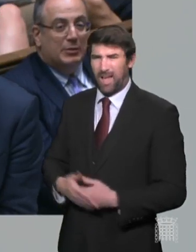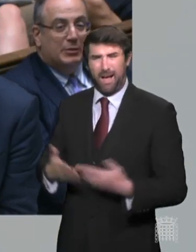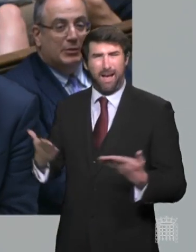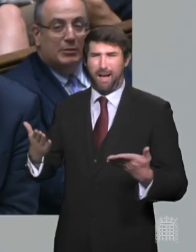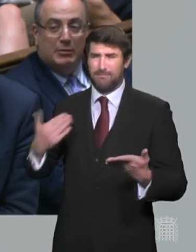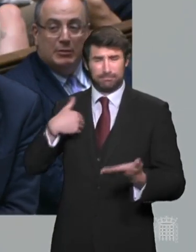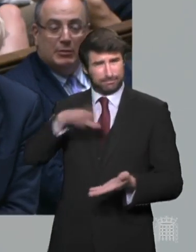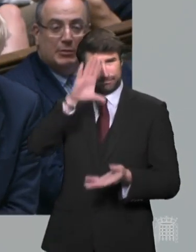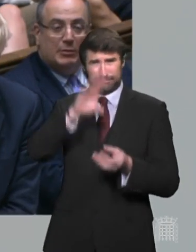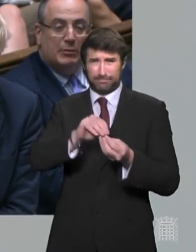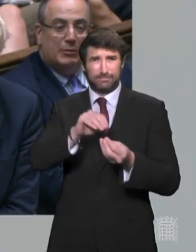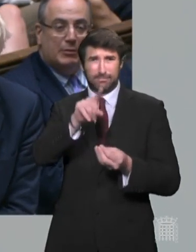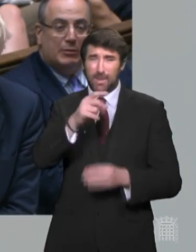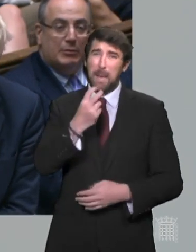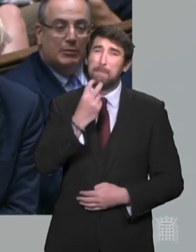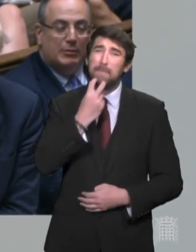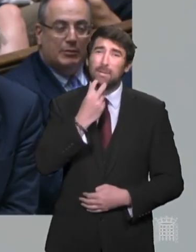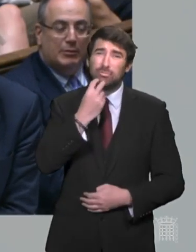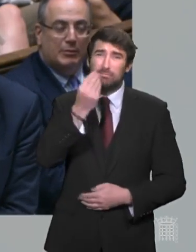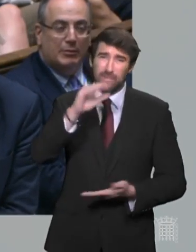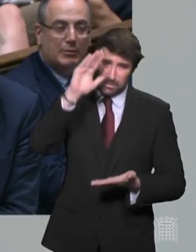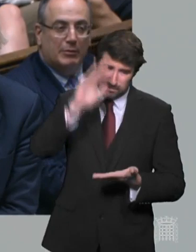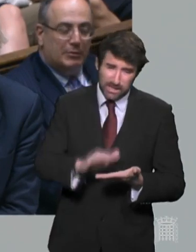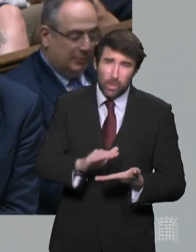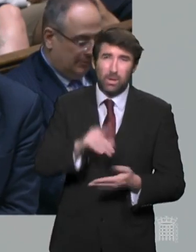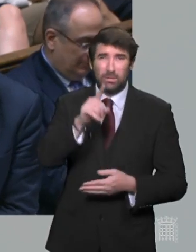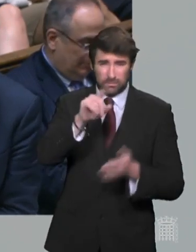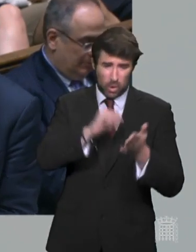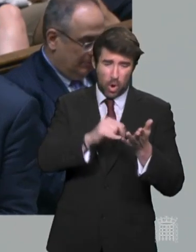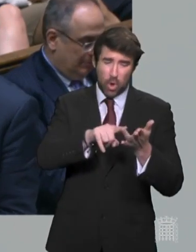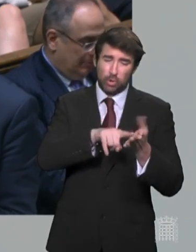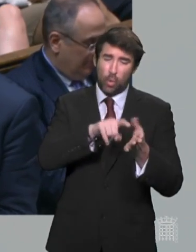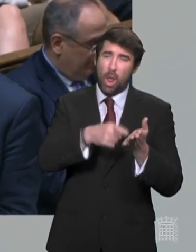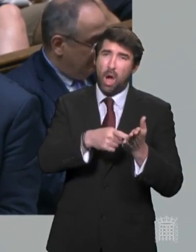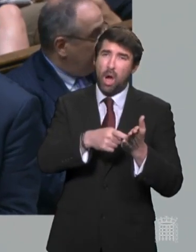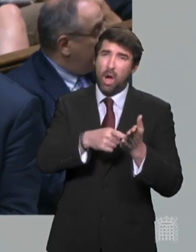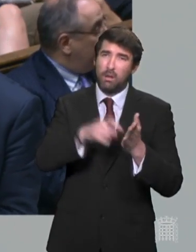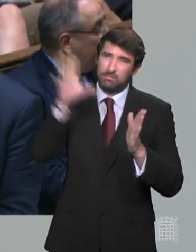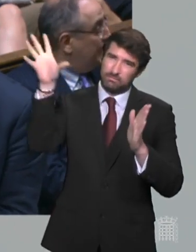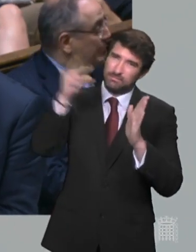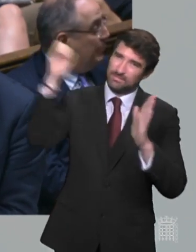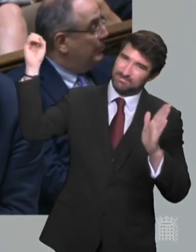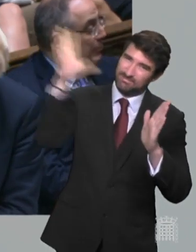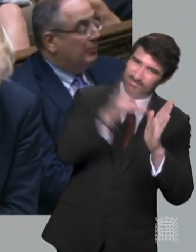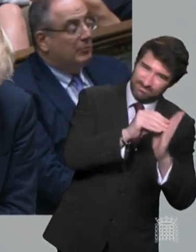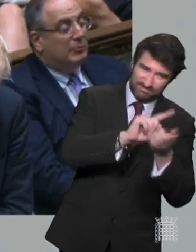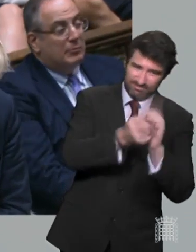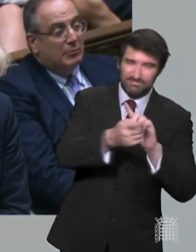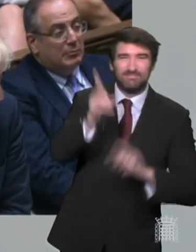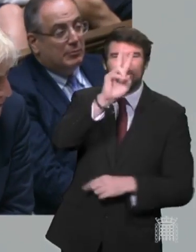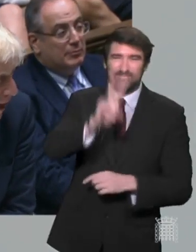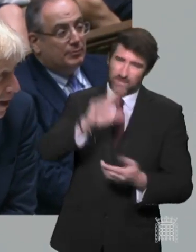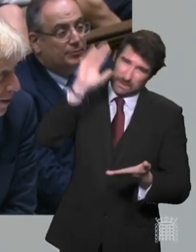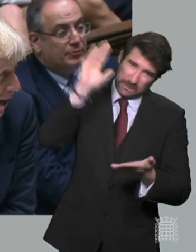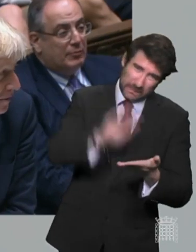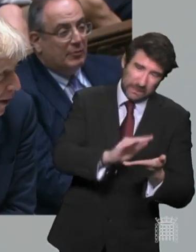vertiginously, the cost of solar power has fallen vertiginously, but my honourable friend the people